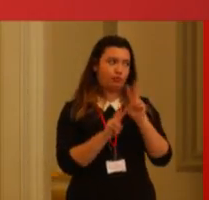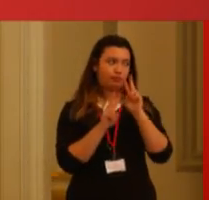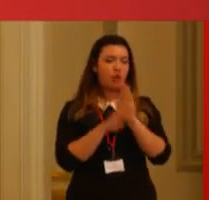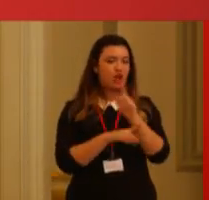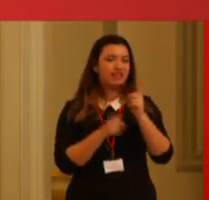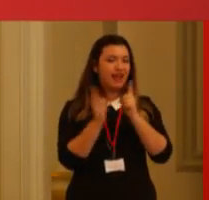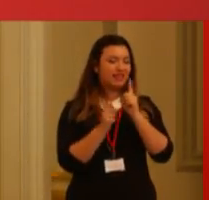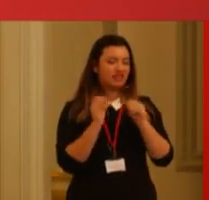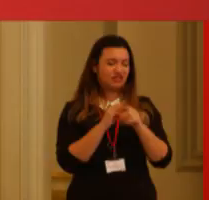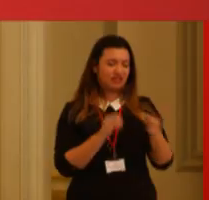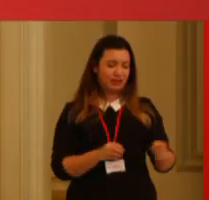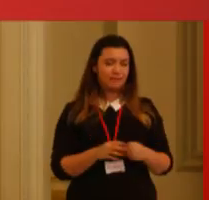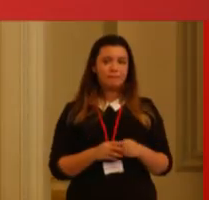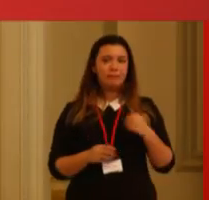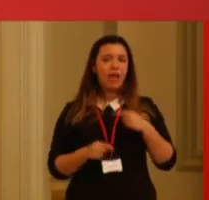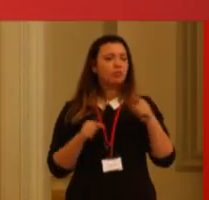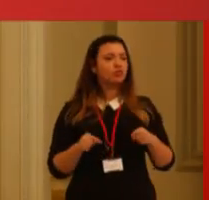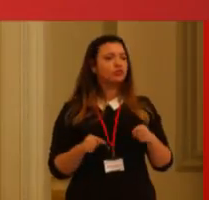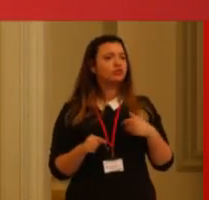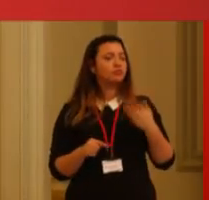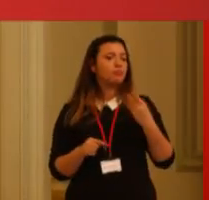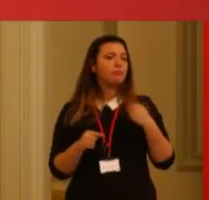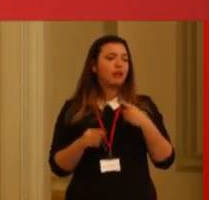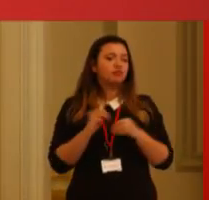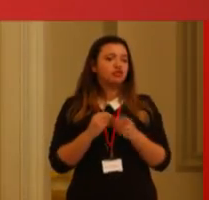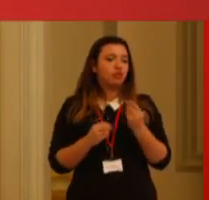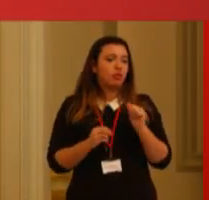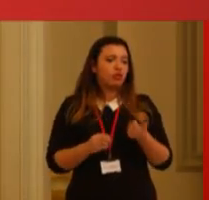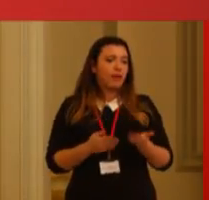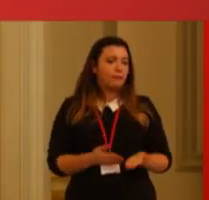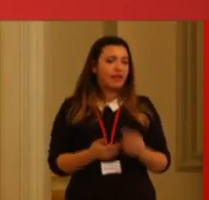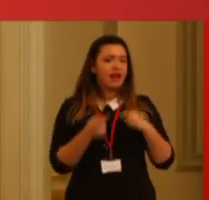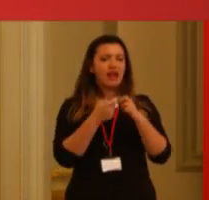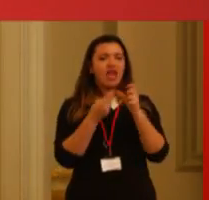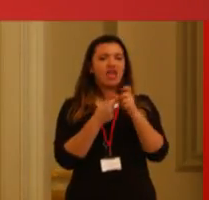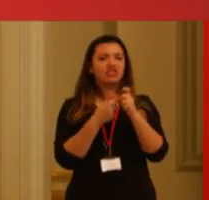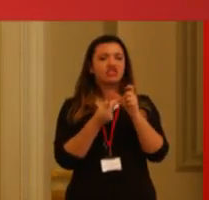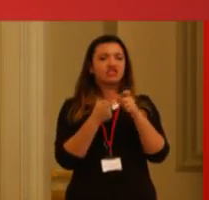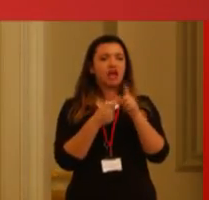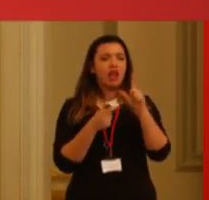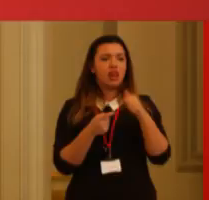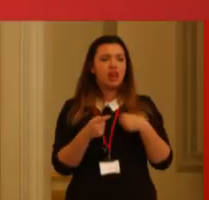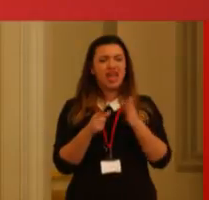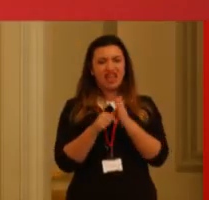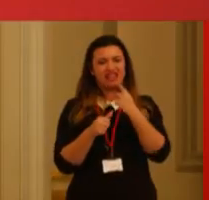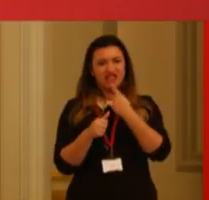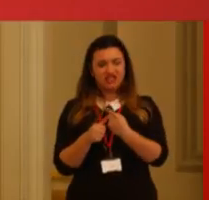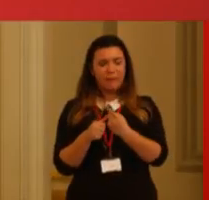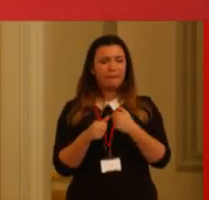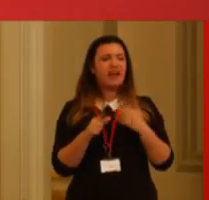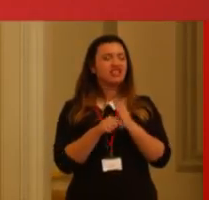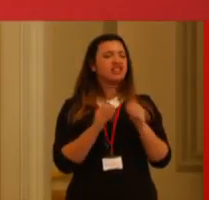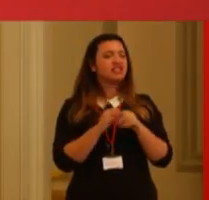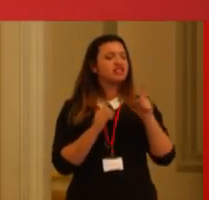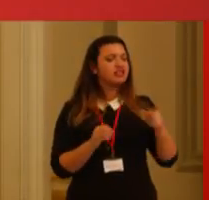to escape from, that we often see in our blog. So here's another pivotal point. The blog